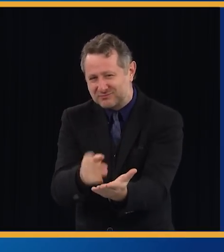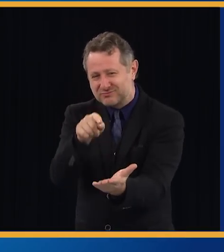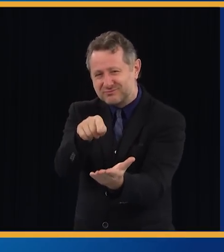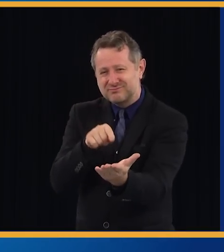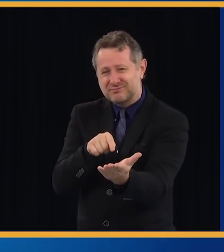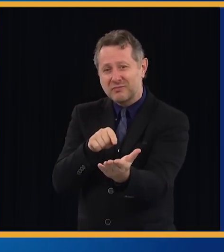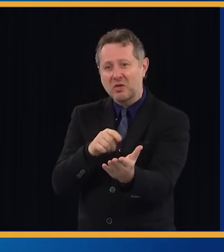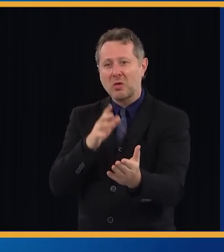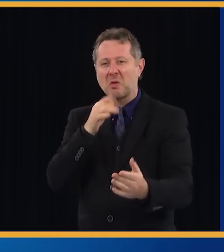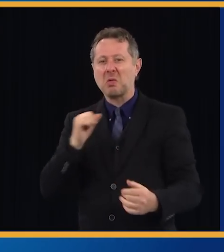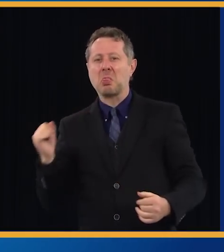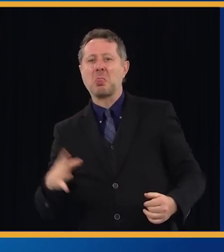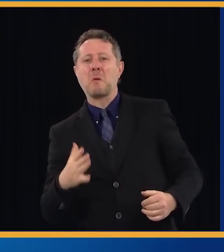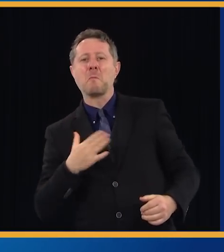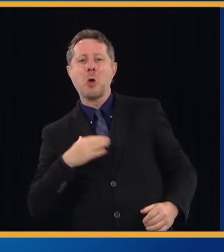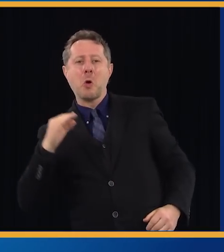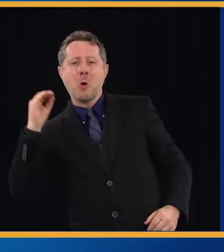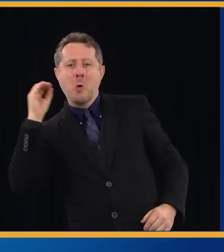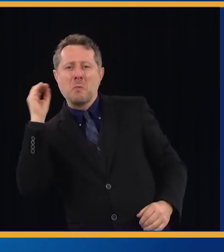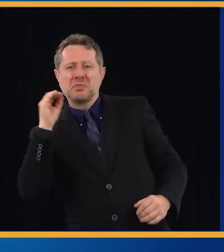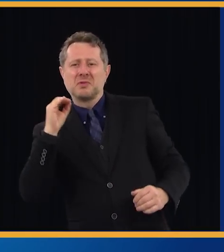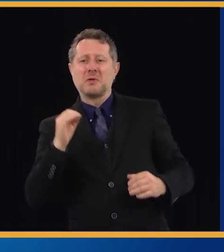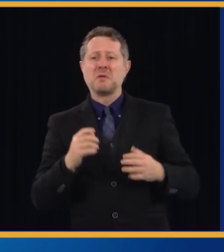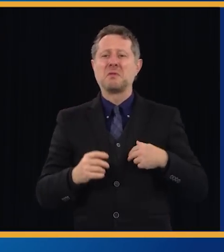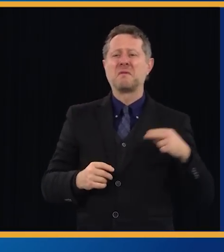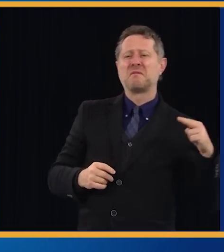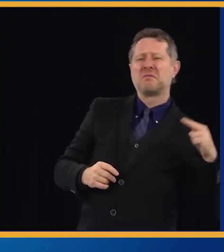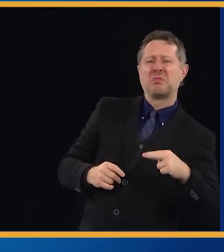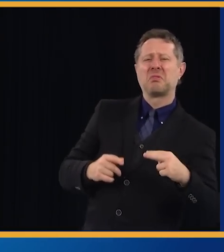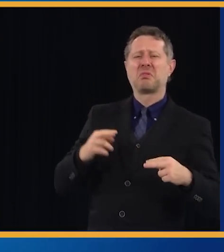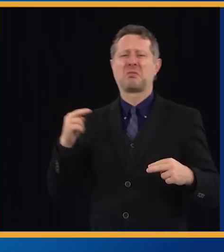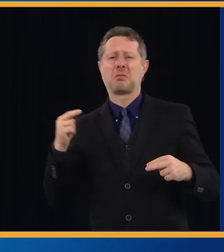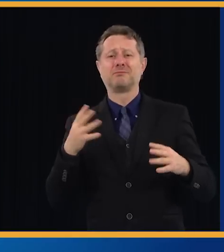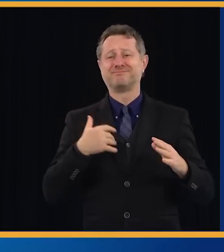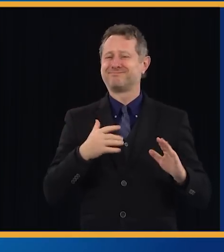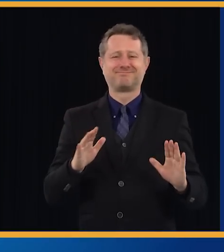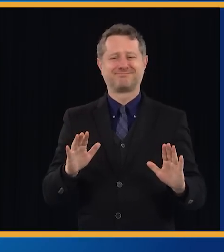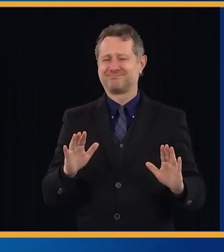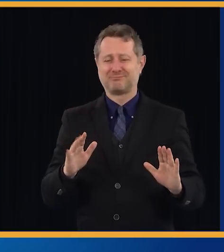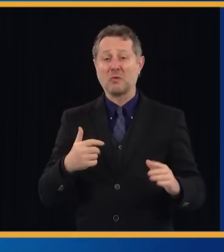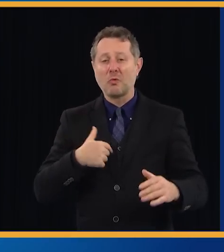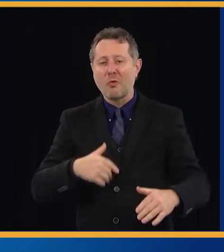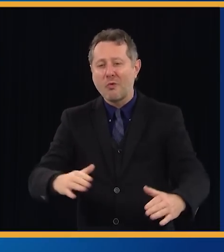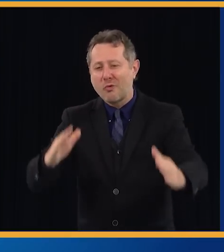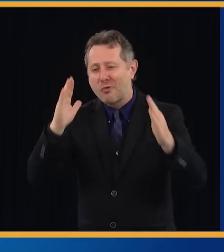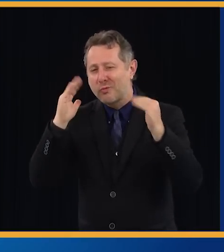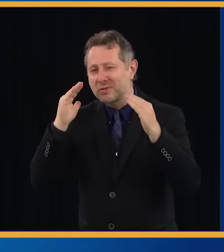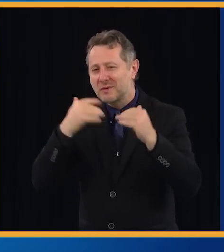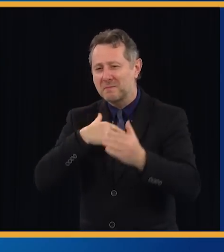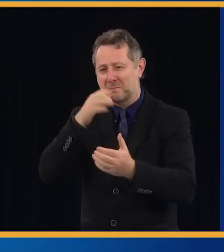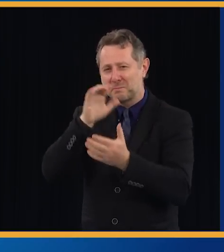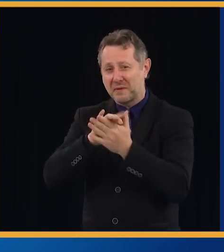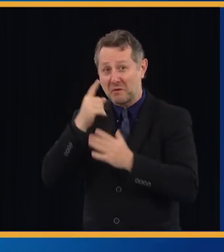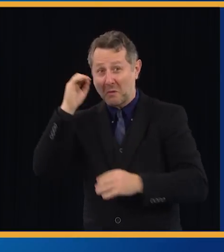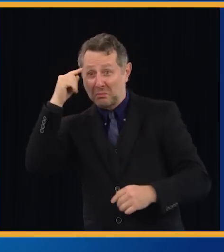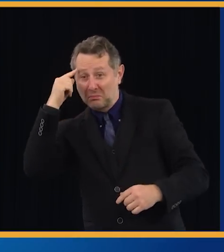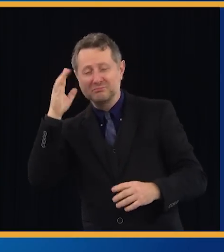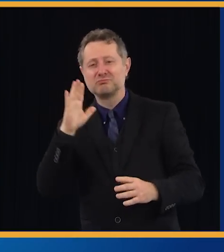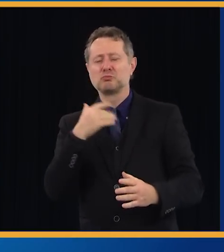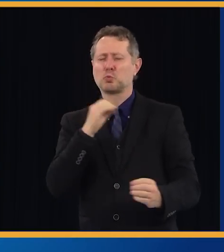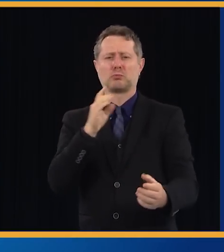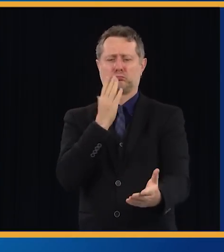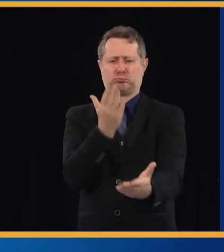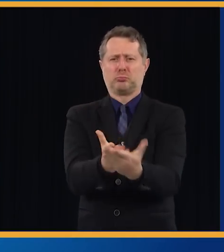from my spin, separate from what I would like to believe, what I hope, just facts. And the reason I do that